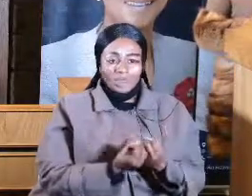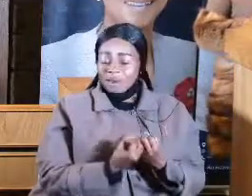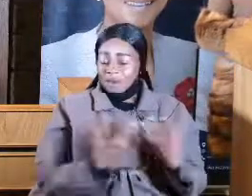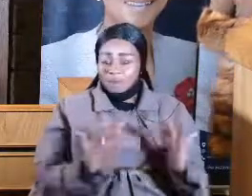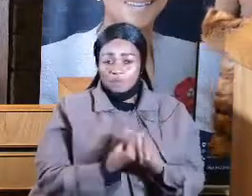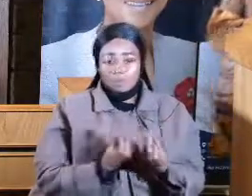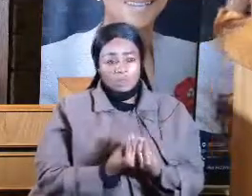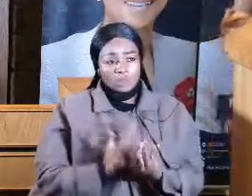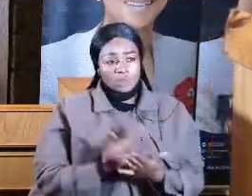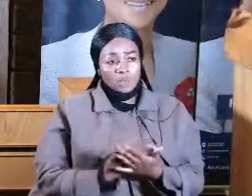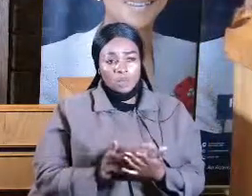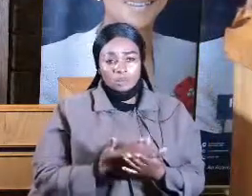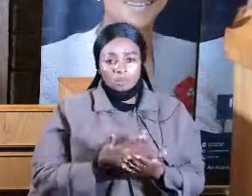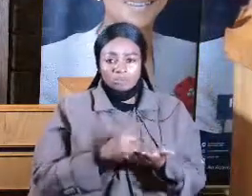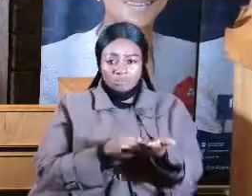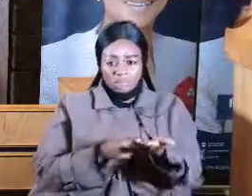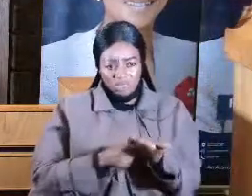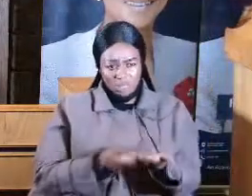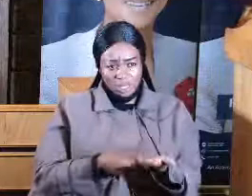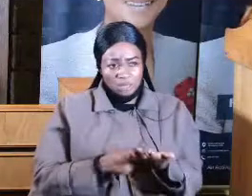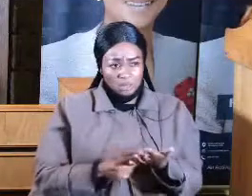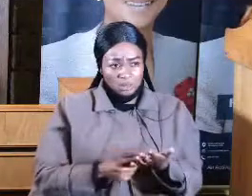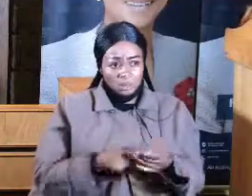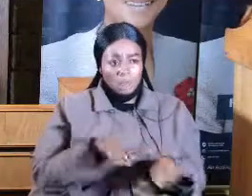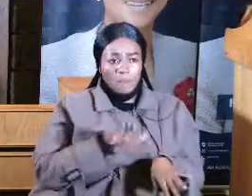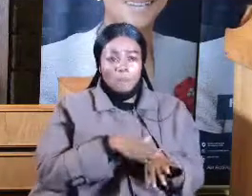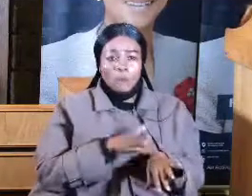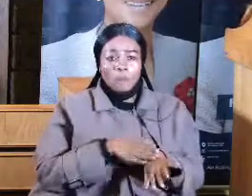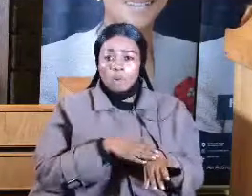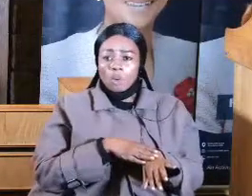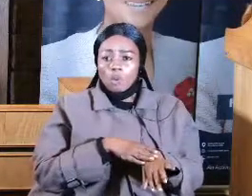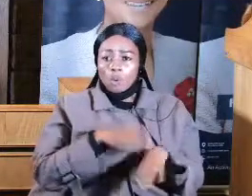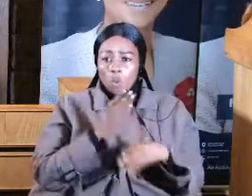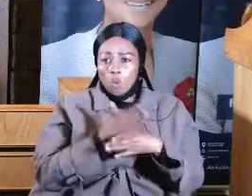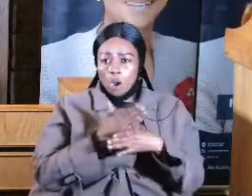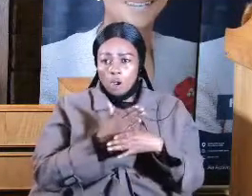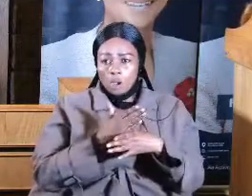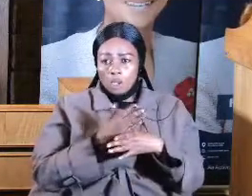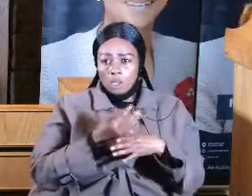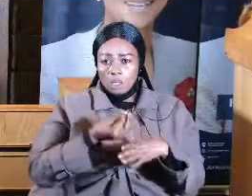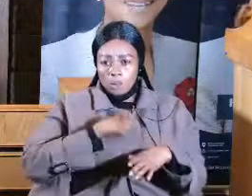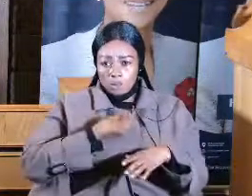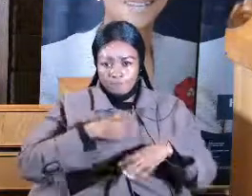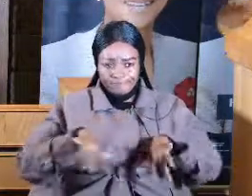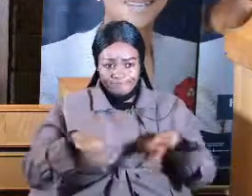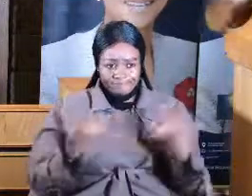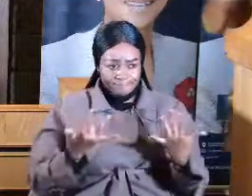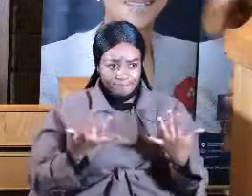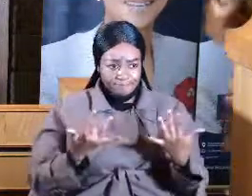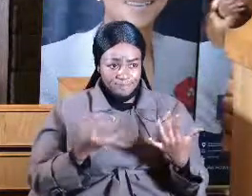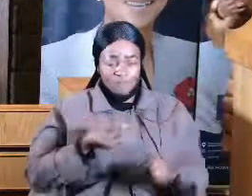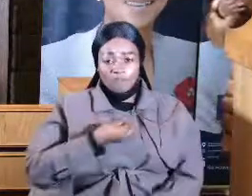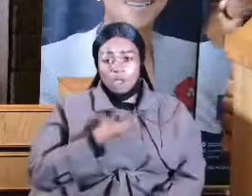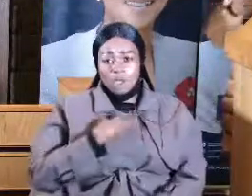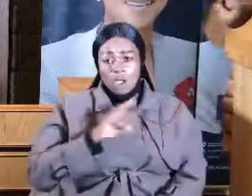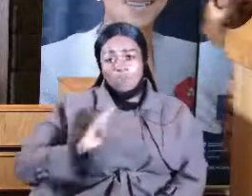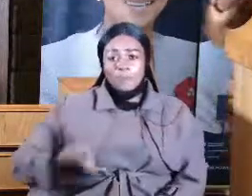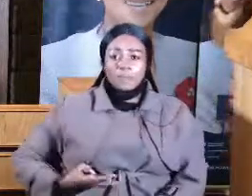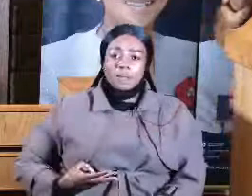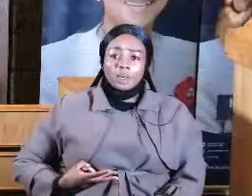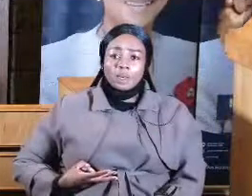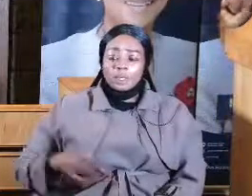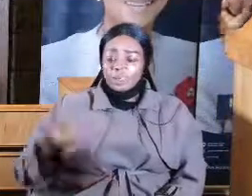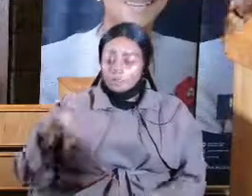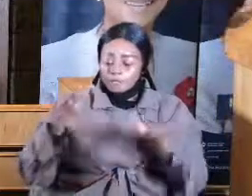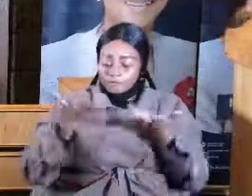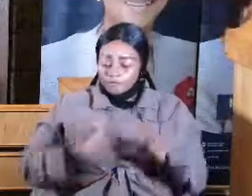about, especially when it comes to unemployment of young women. And when they are employed, then there's